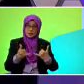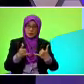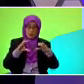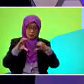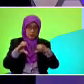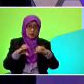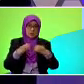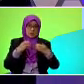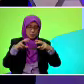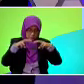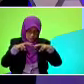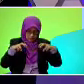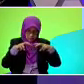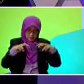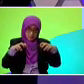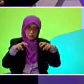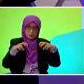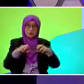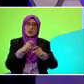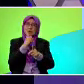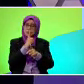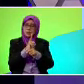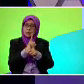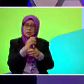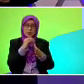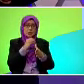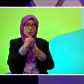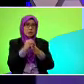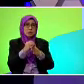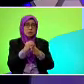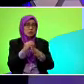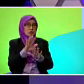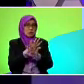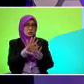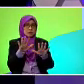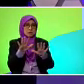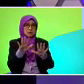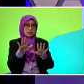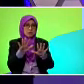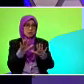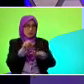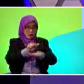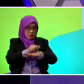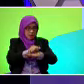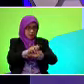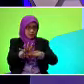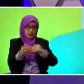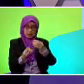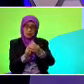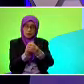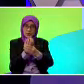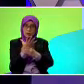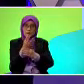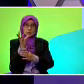that these 5 factors really do affect the growth of microorganisms. Okay, I can